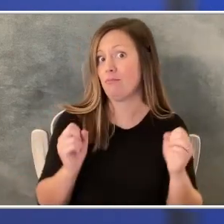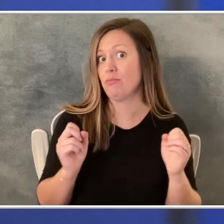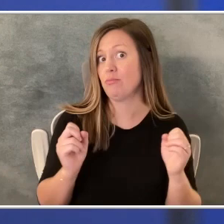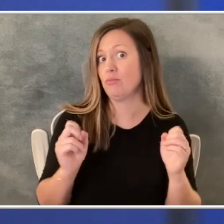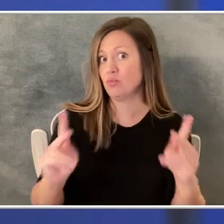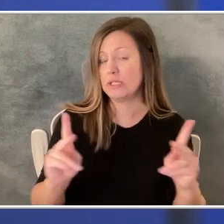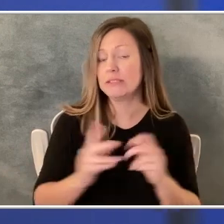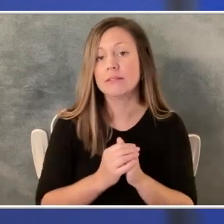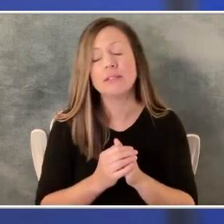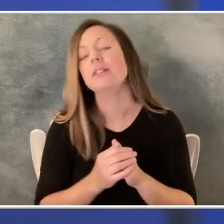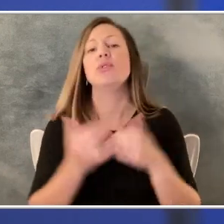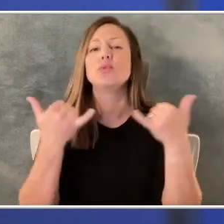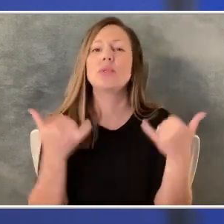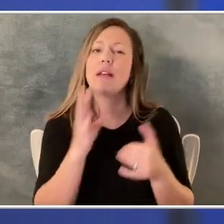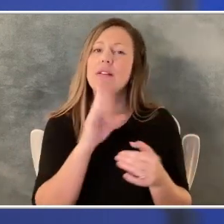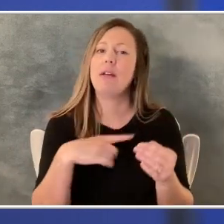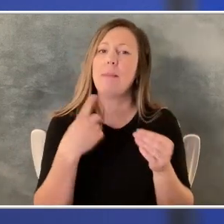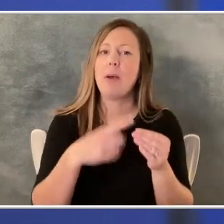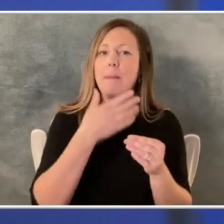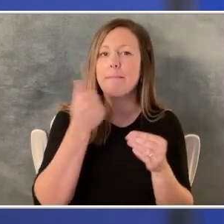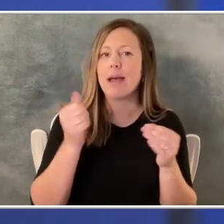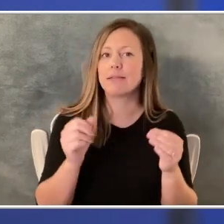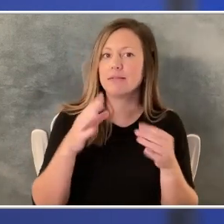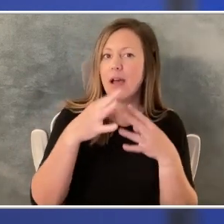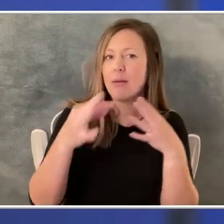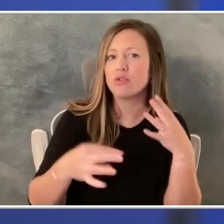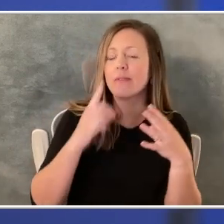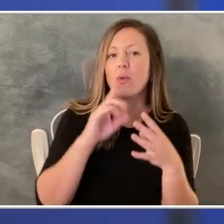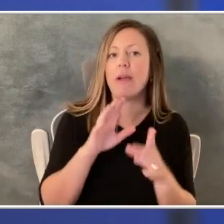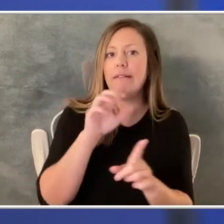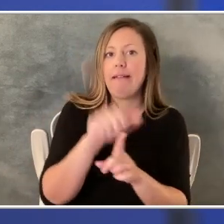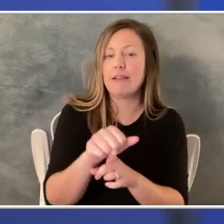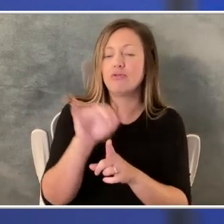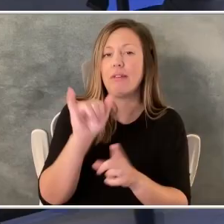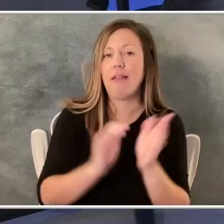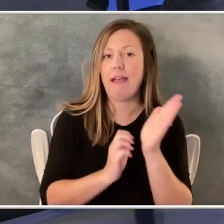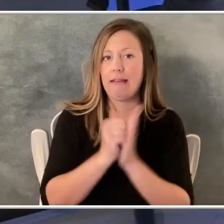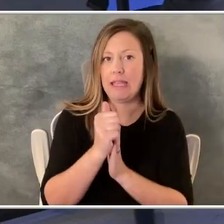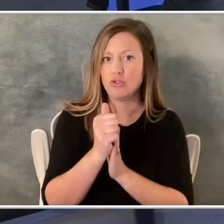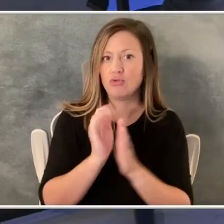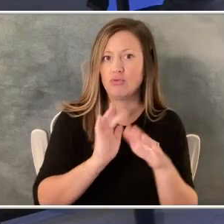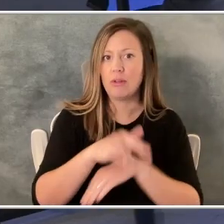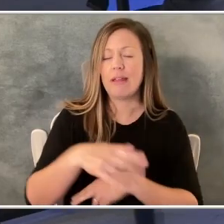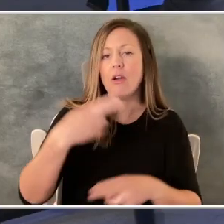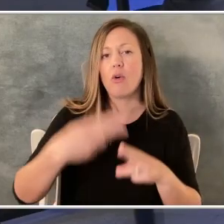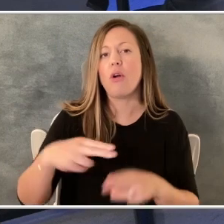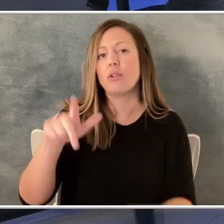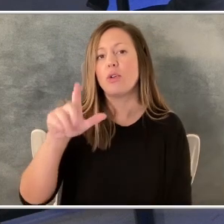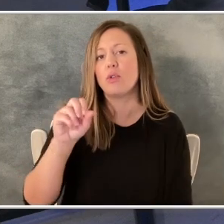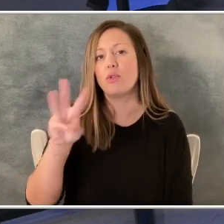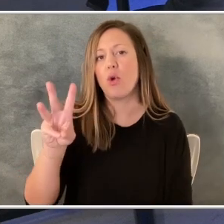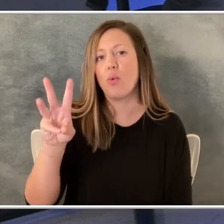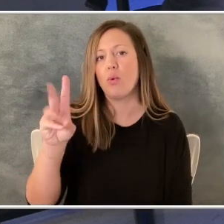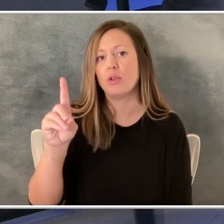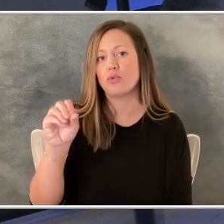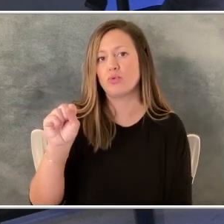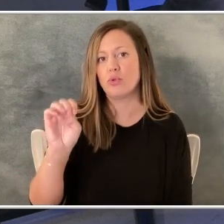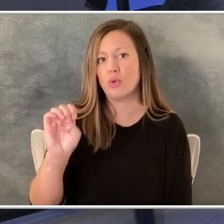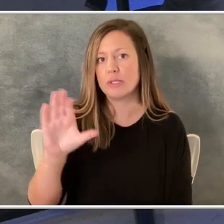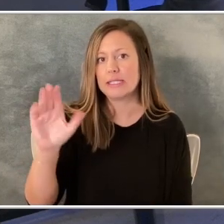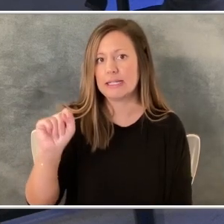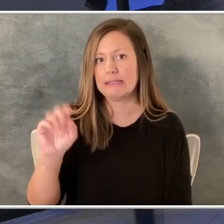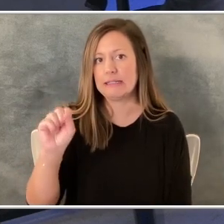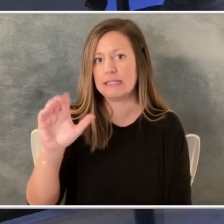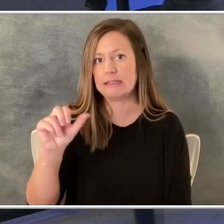for catching lung cancer early. It's called low-dose CT scans. And that is how our guest, Scott Carr, learned that he